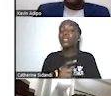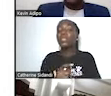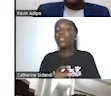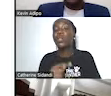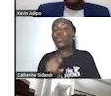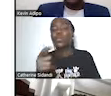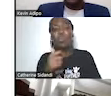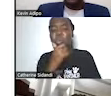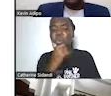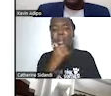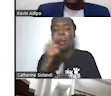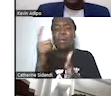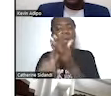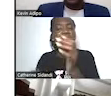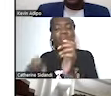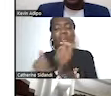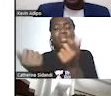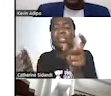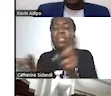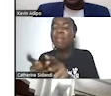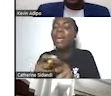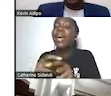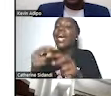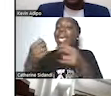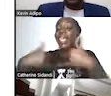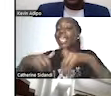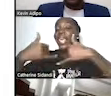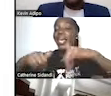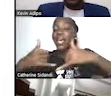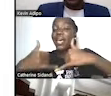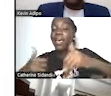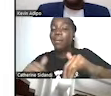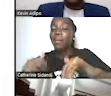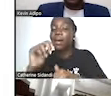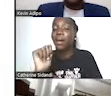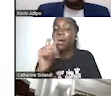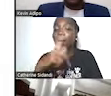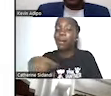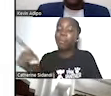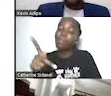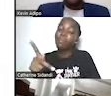maybe as a good example, a game app want to do with your